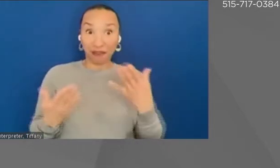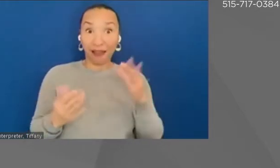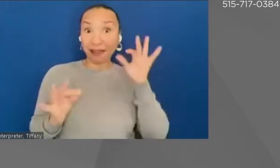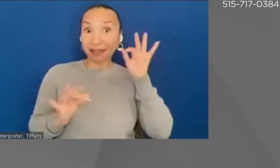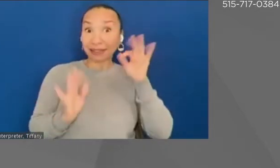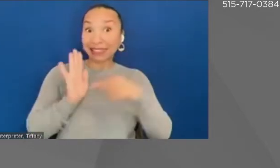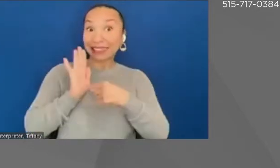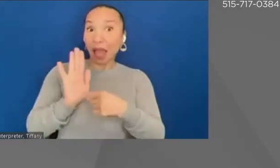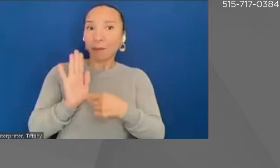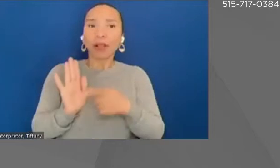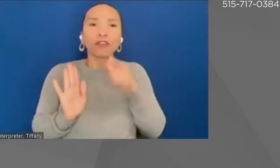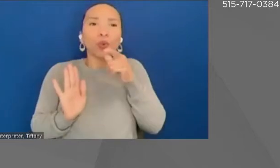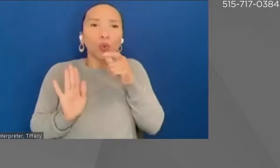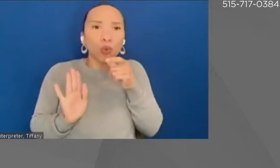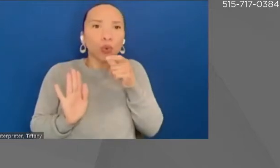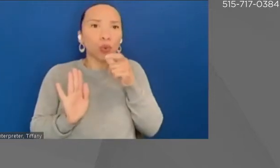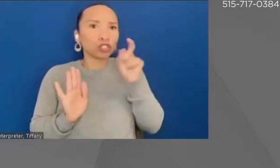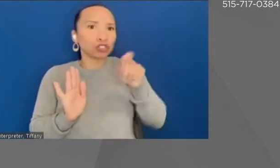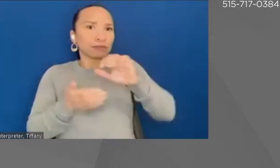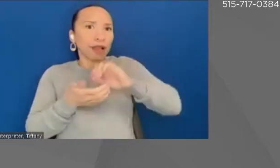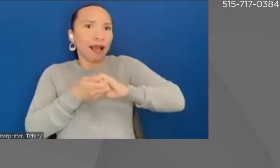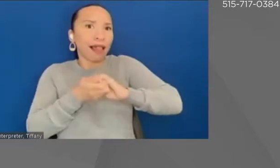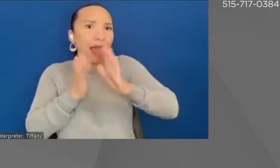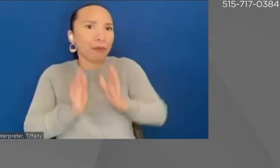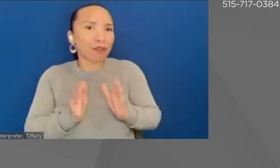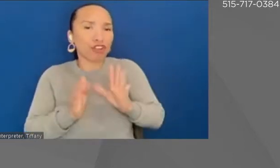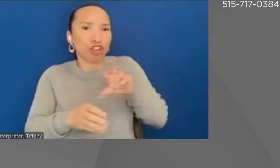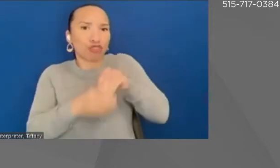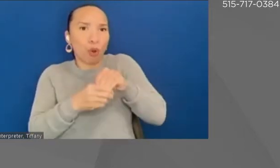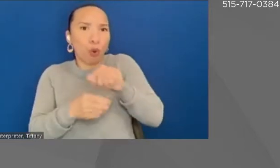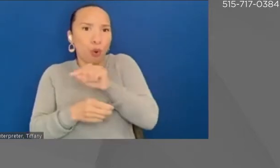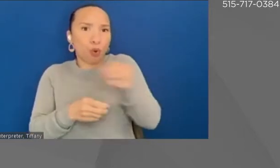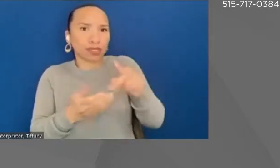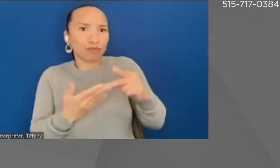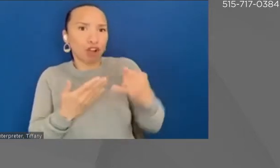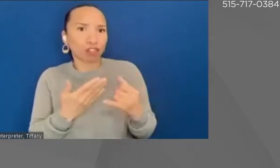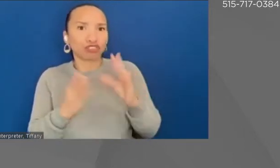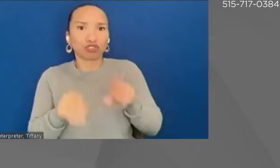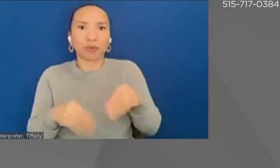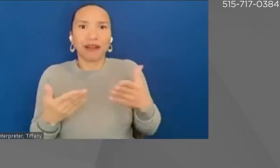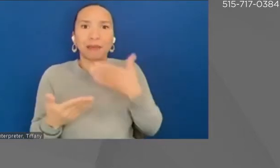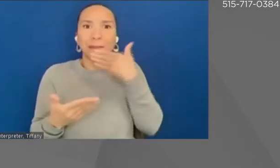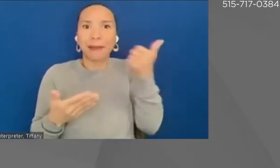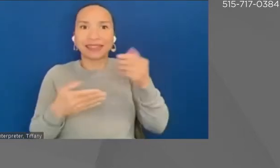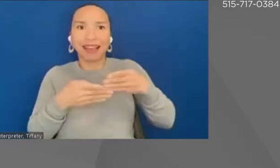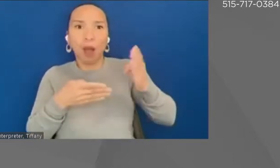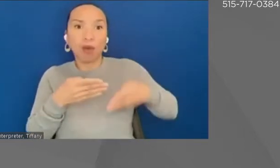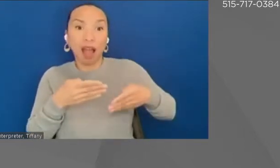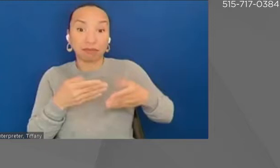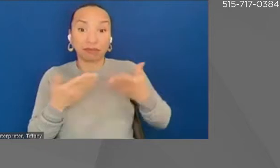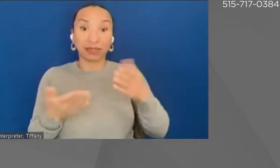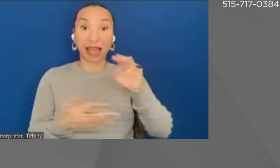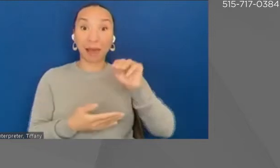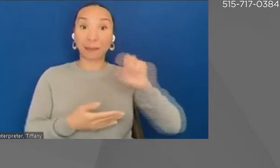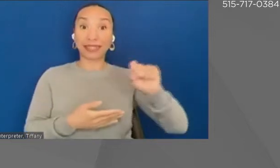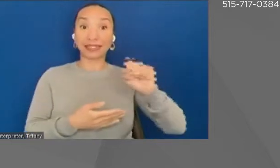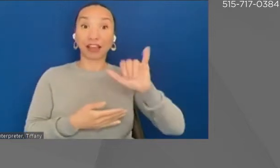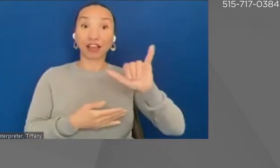a collaborator or partner on those projects in order to have those best outcomes? And why don't we start with you, Ms. Yoder?